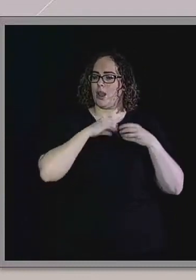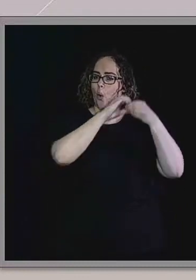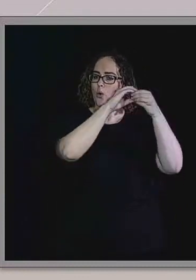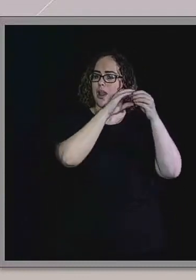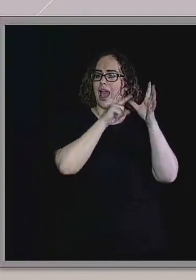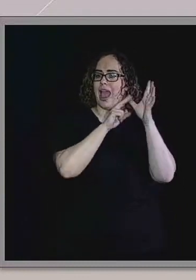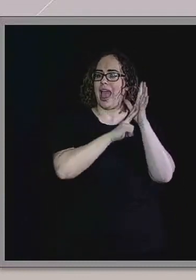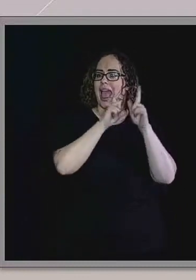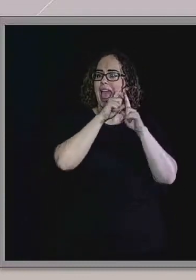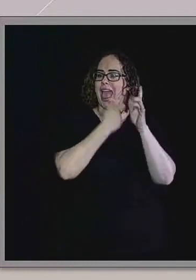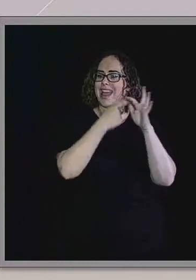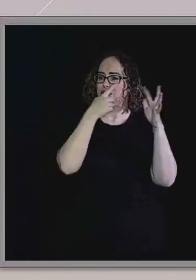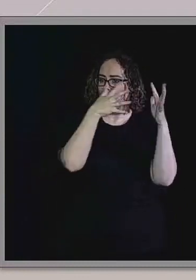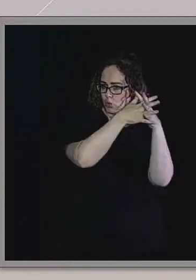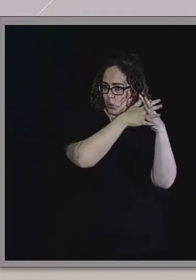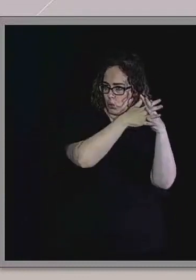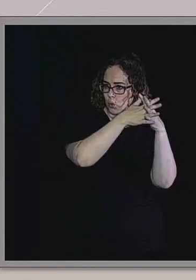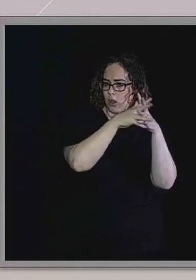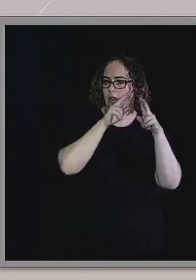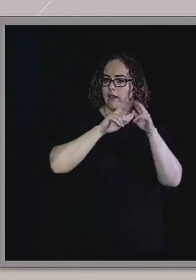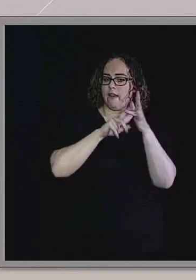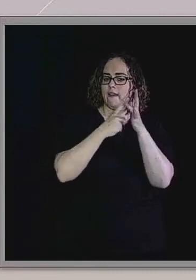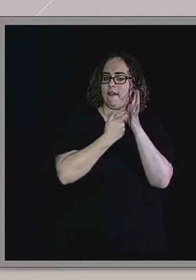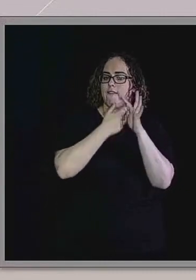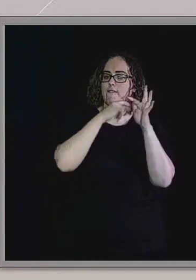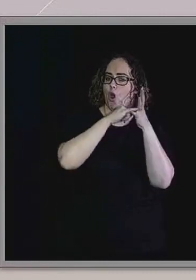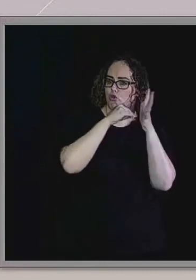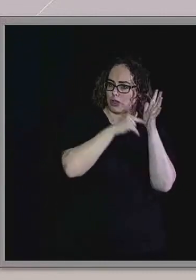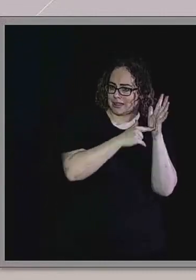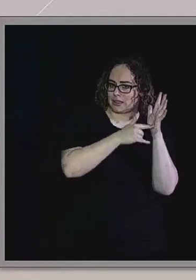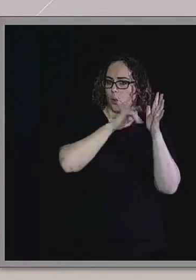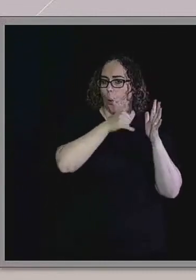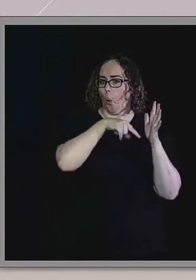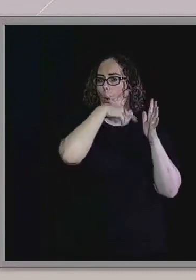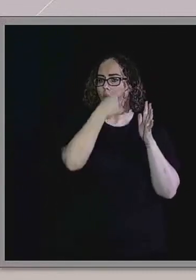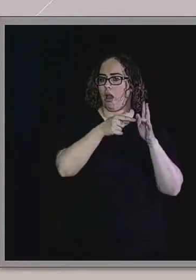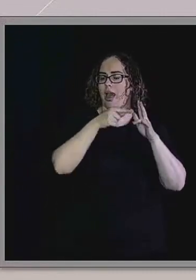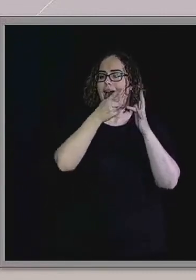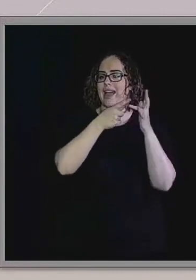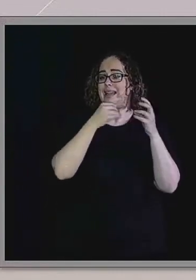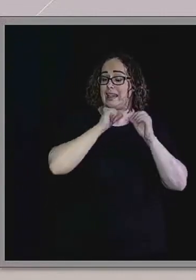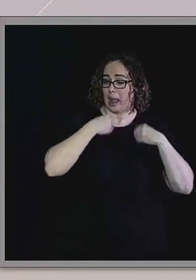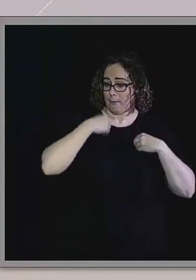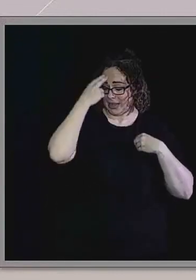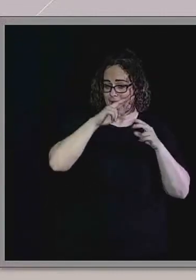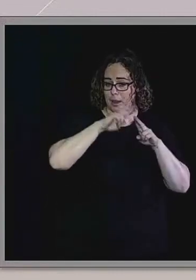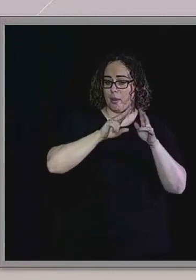corporate entity? And if the answer is yes, what was the nature of that communication?